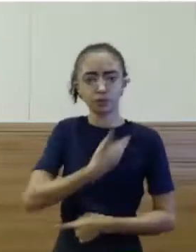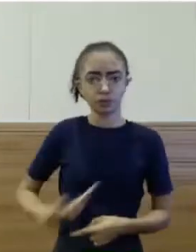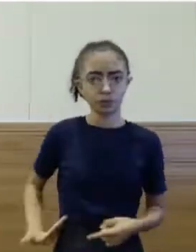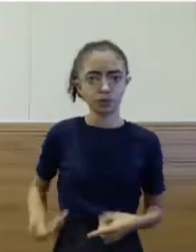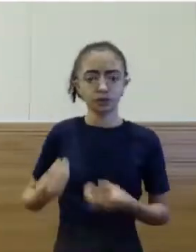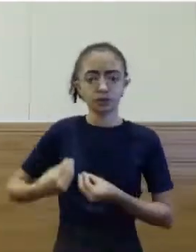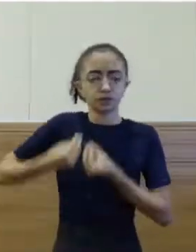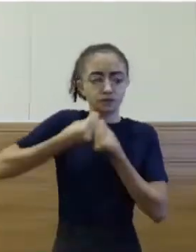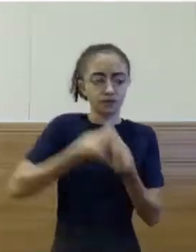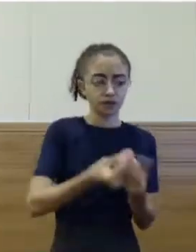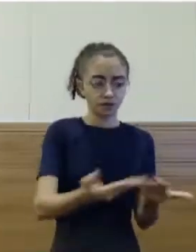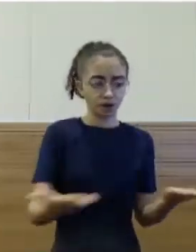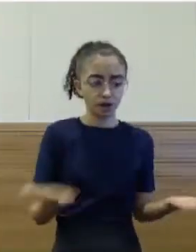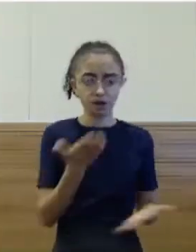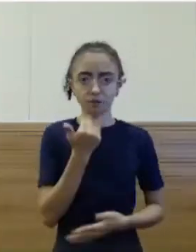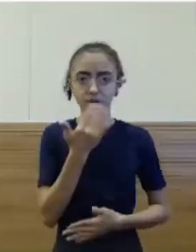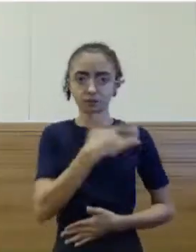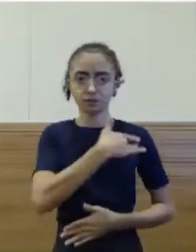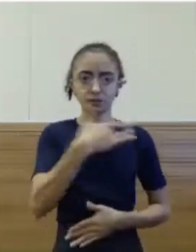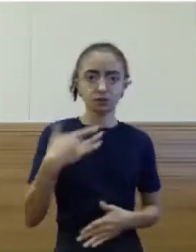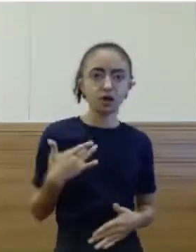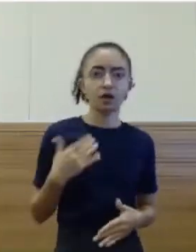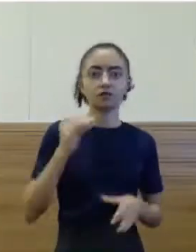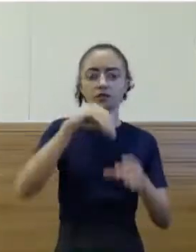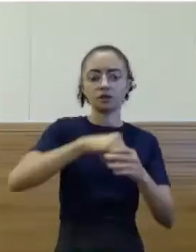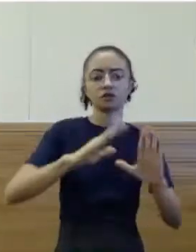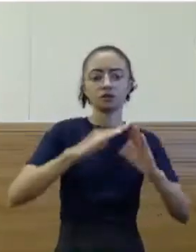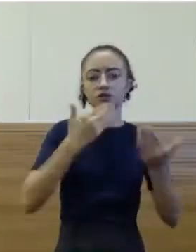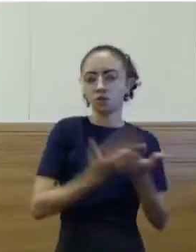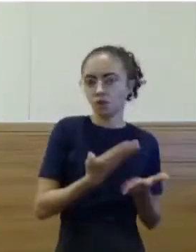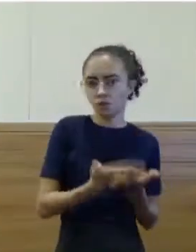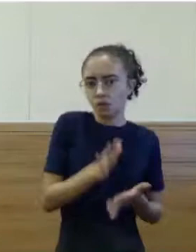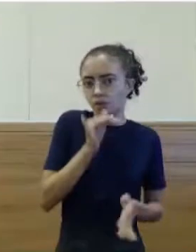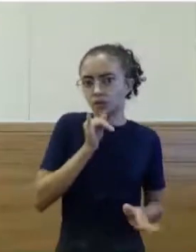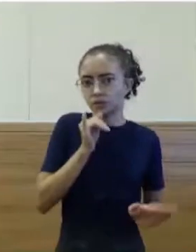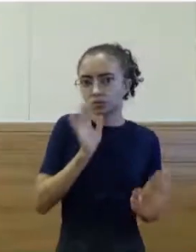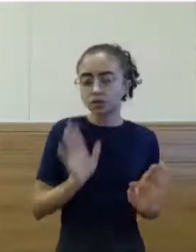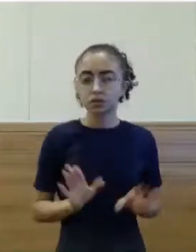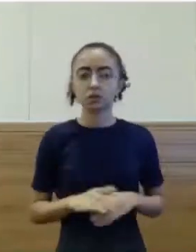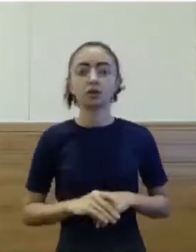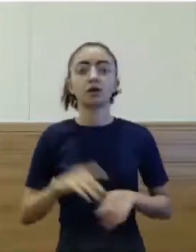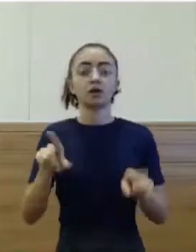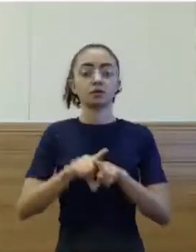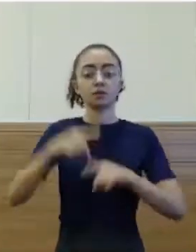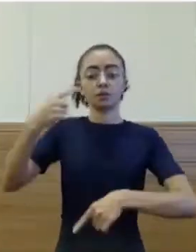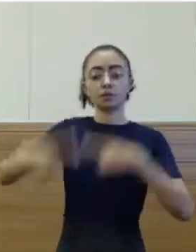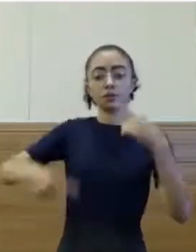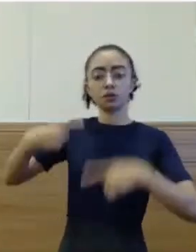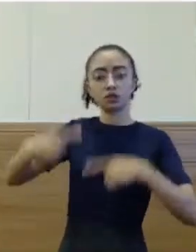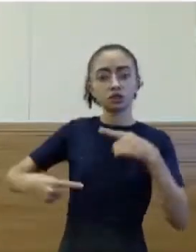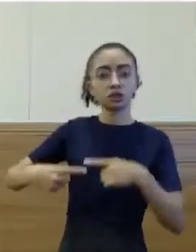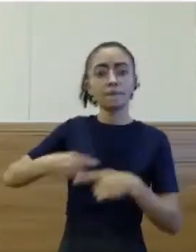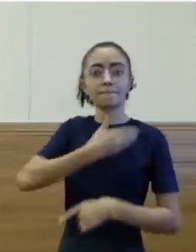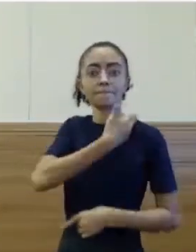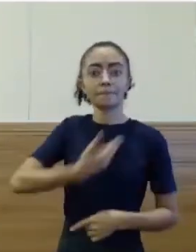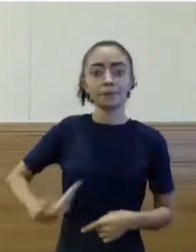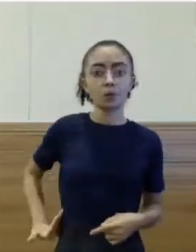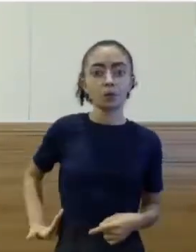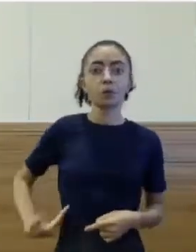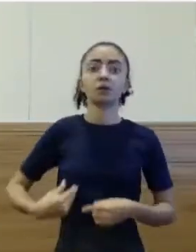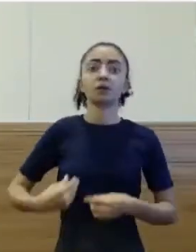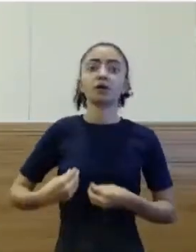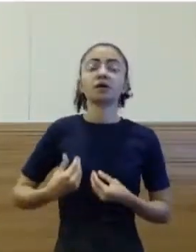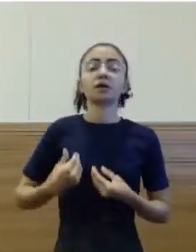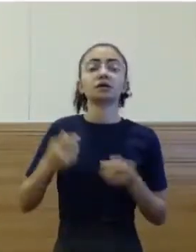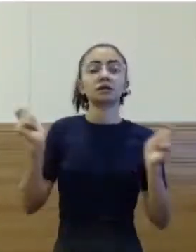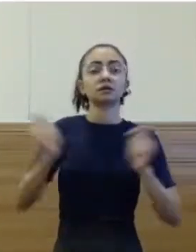public policies, not only in terms of offering healthy food in the schools, for example, but public policies that